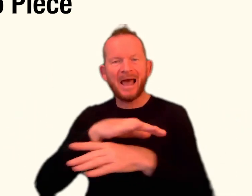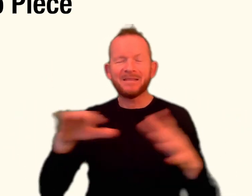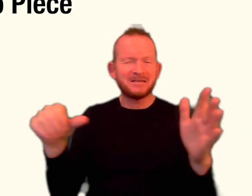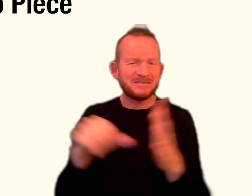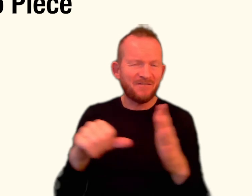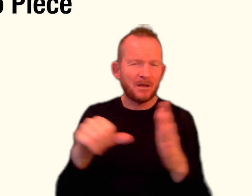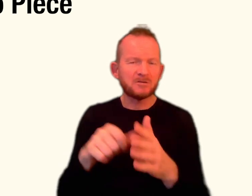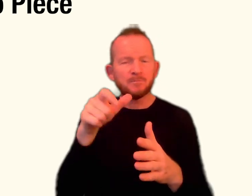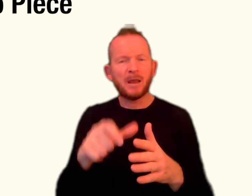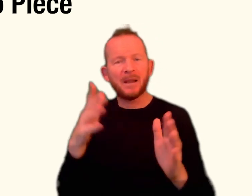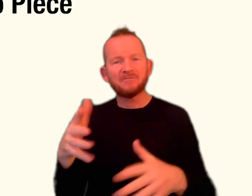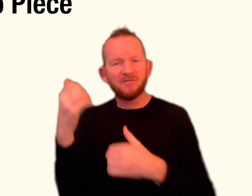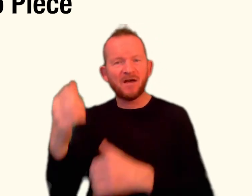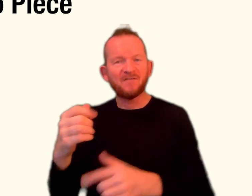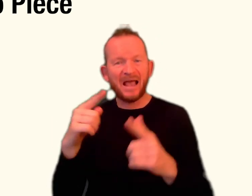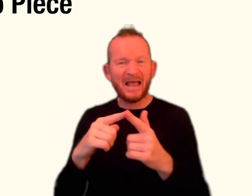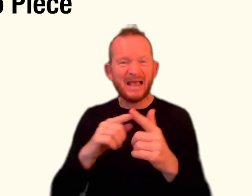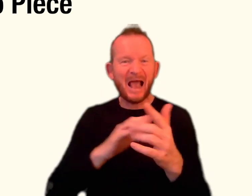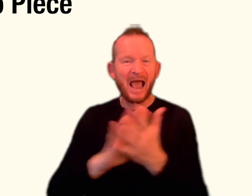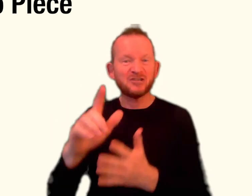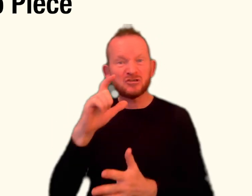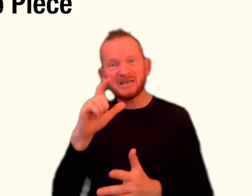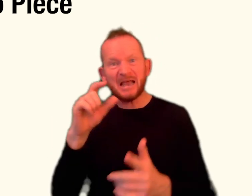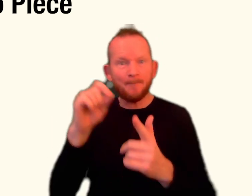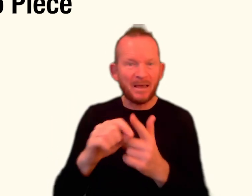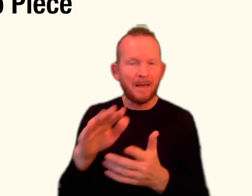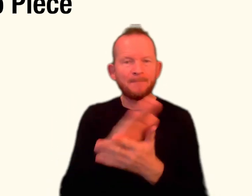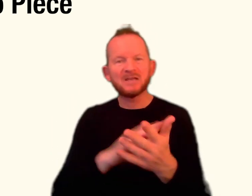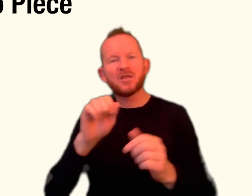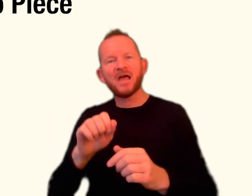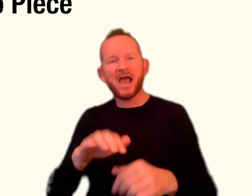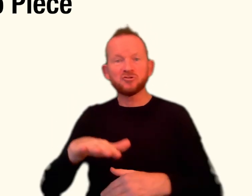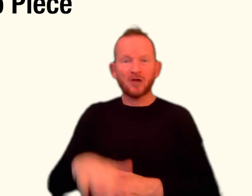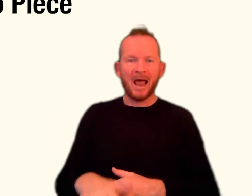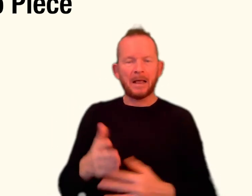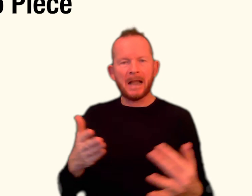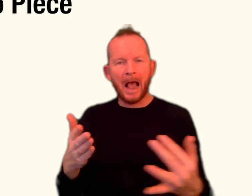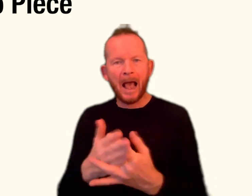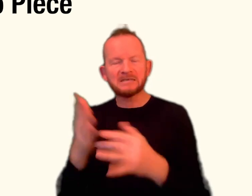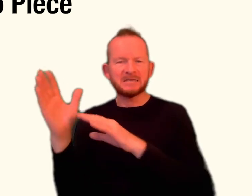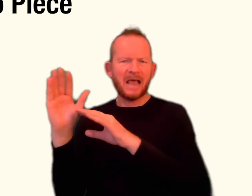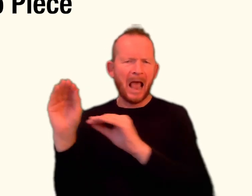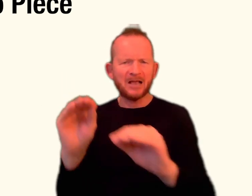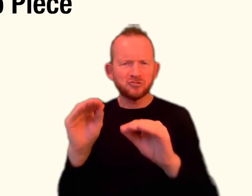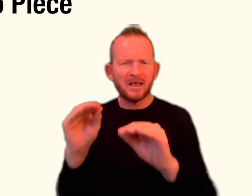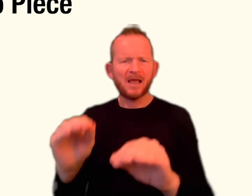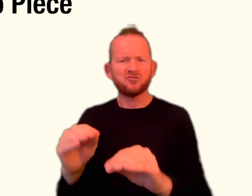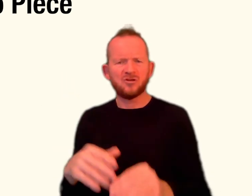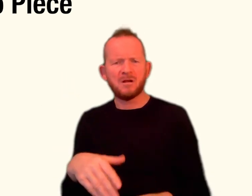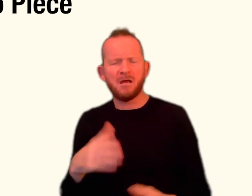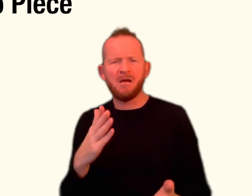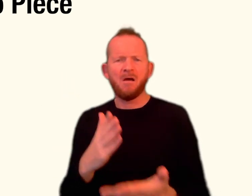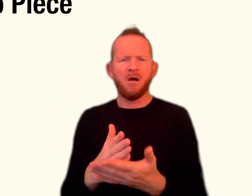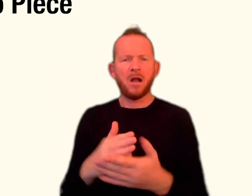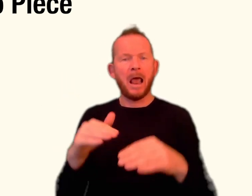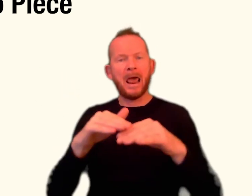have to fight for an EHCP just so that their child can access education on